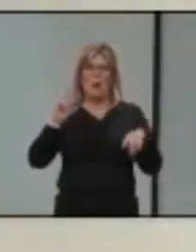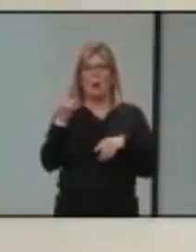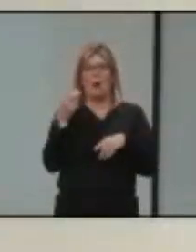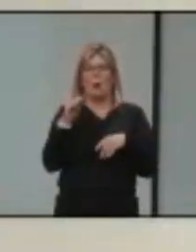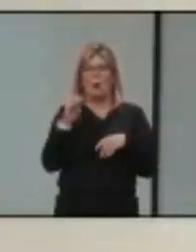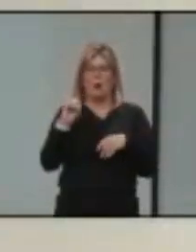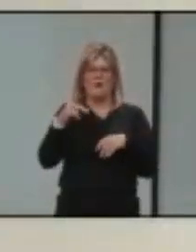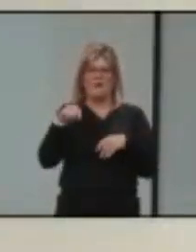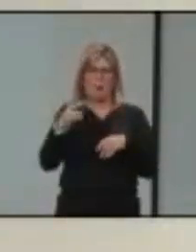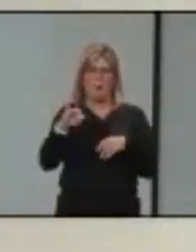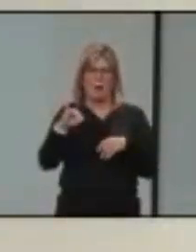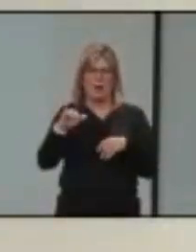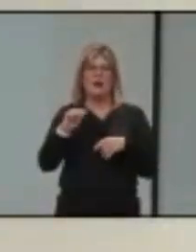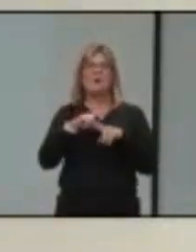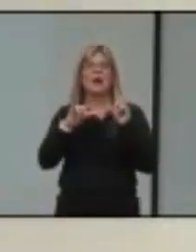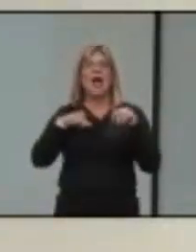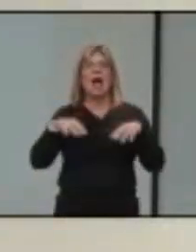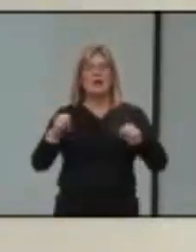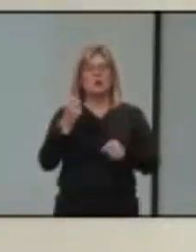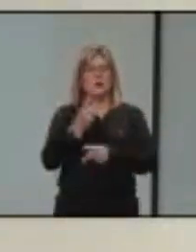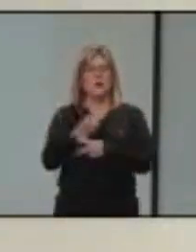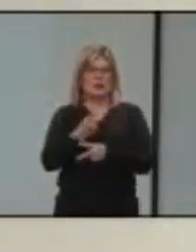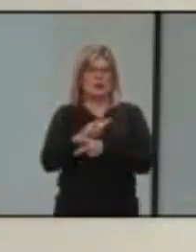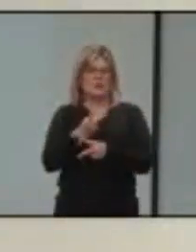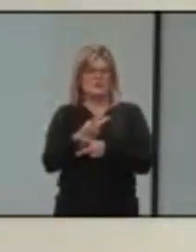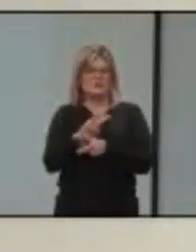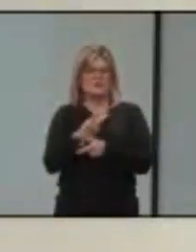I took care of